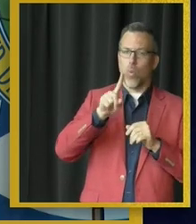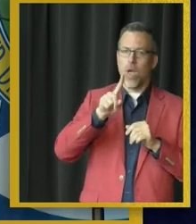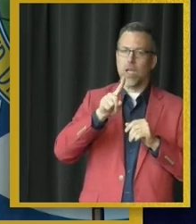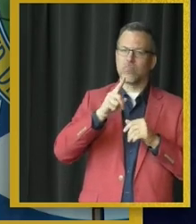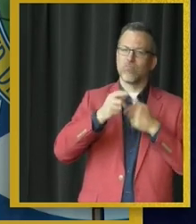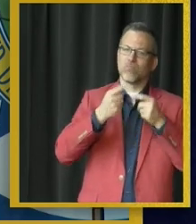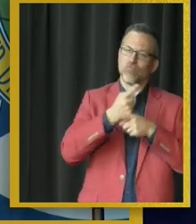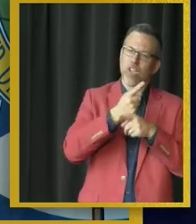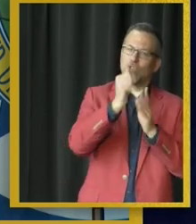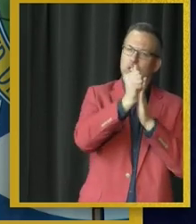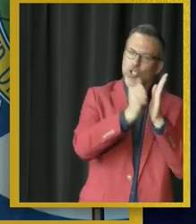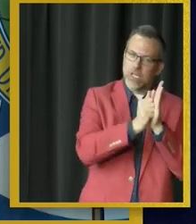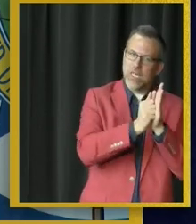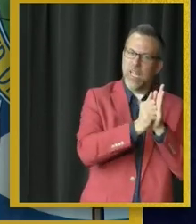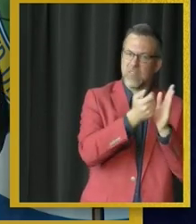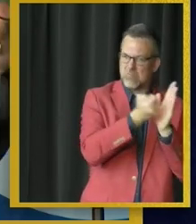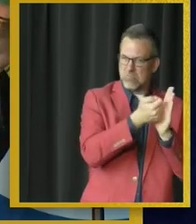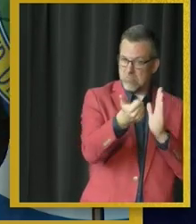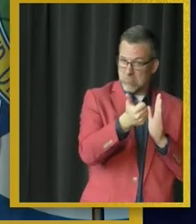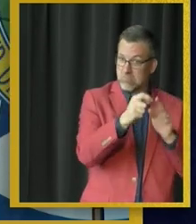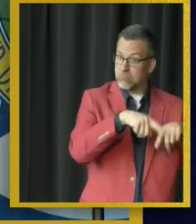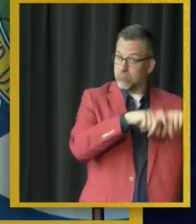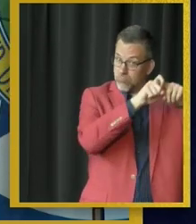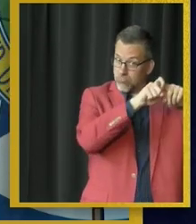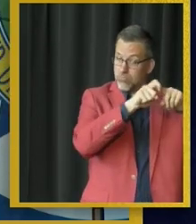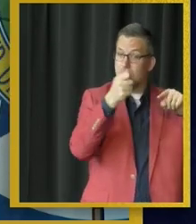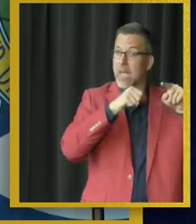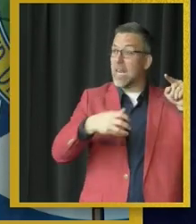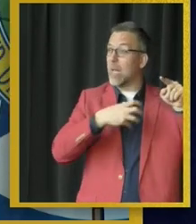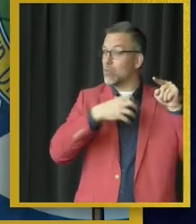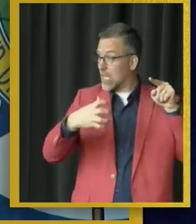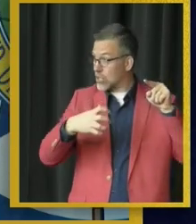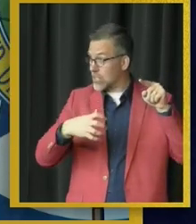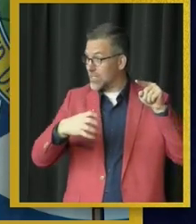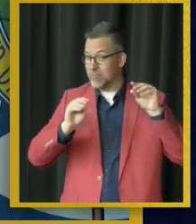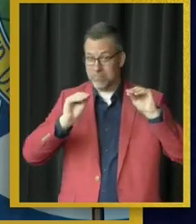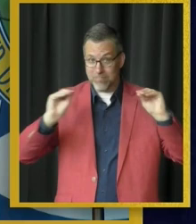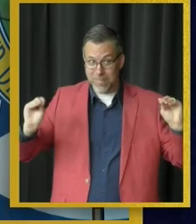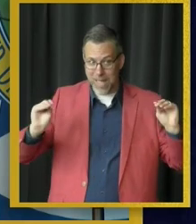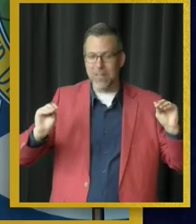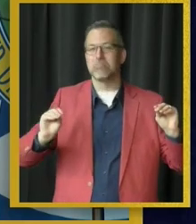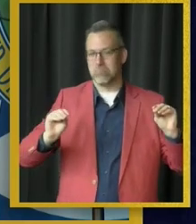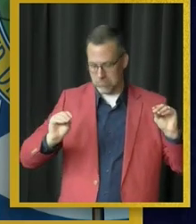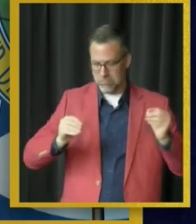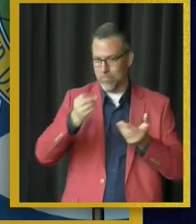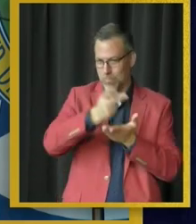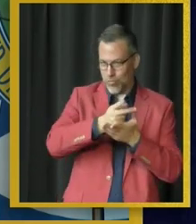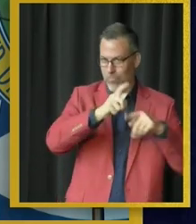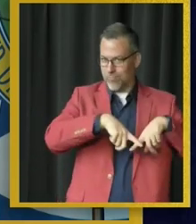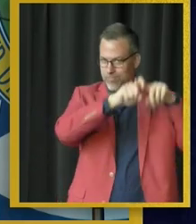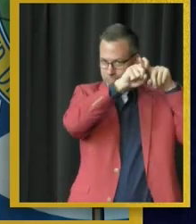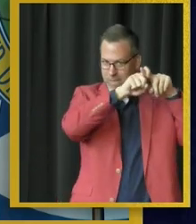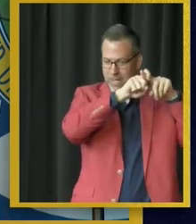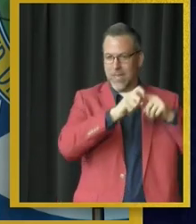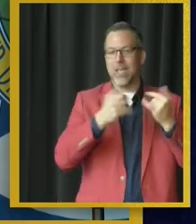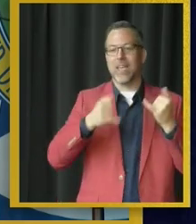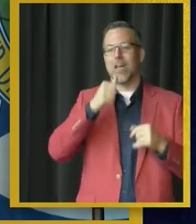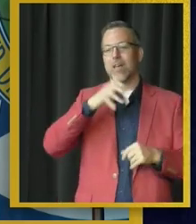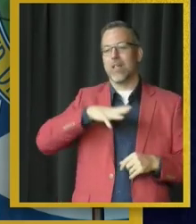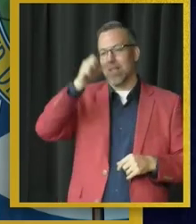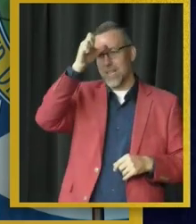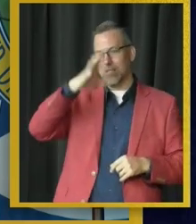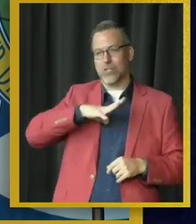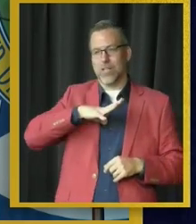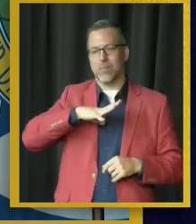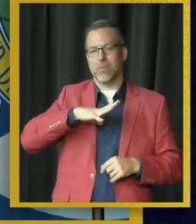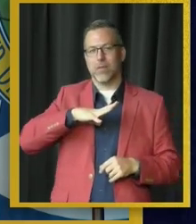business. Seeing no objections, good. The rule is suspended. With that, ladies and